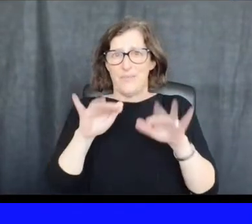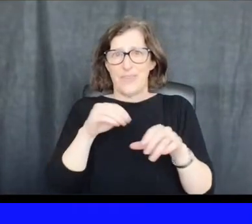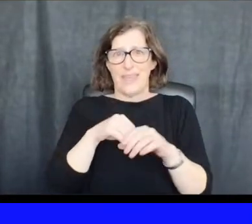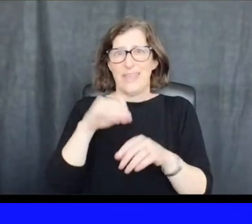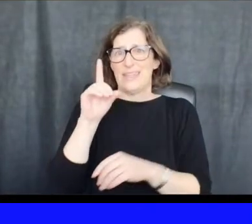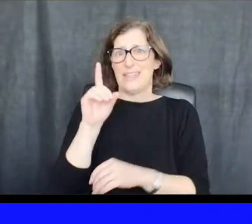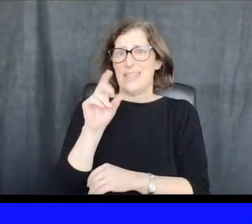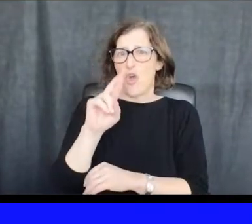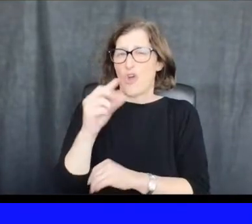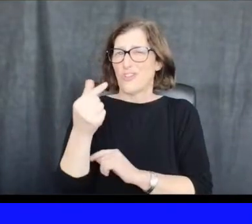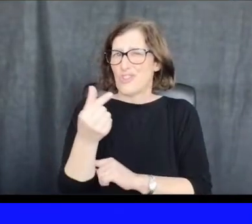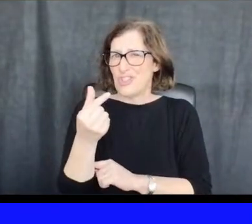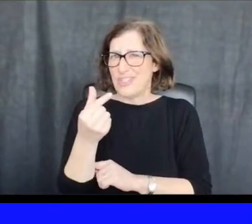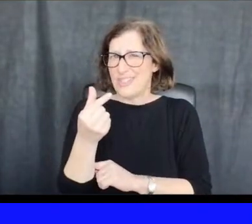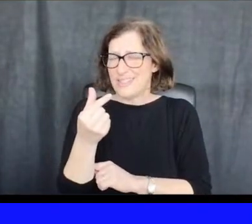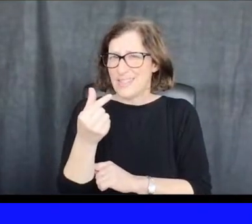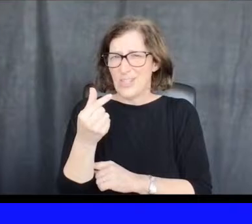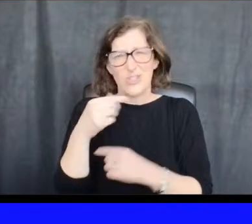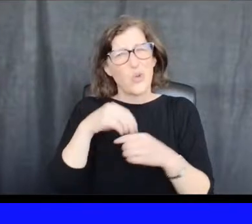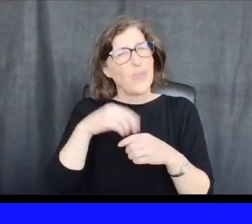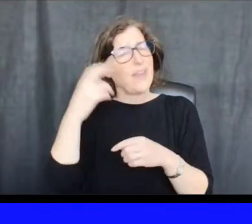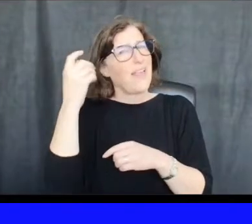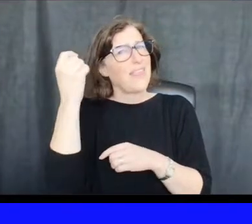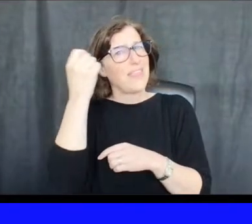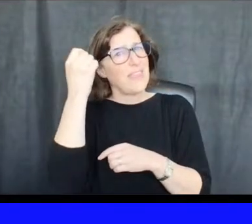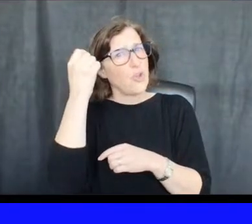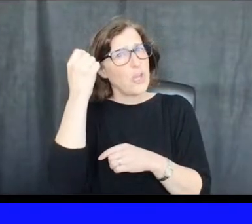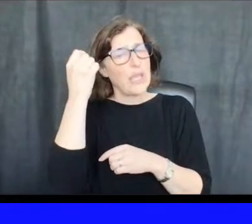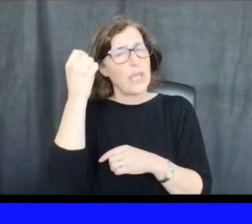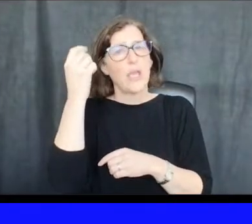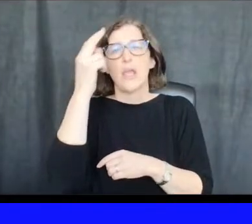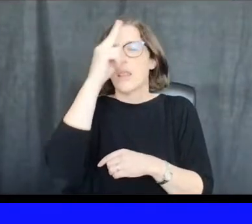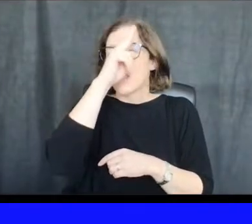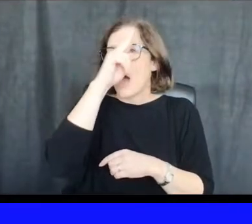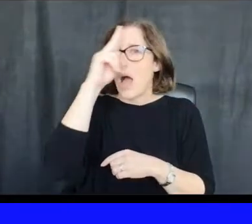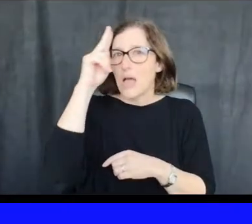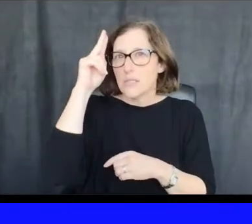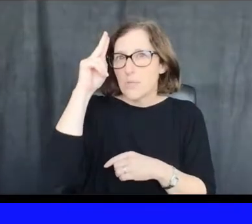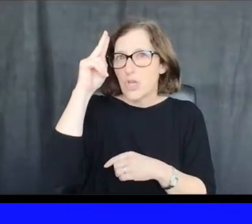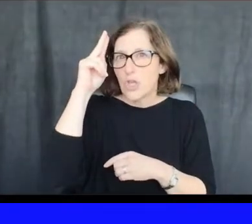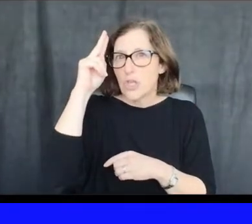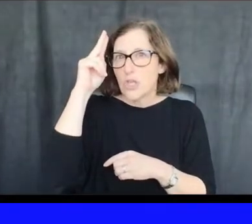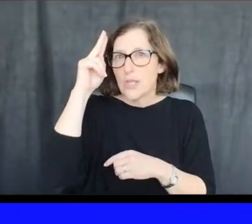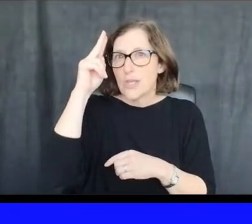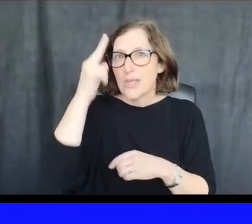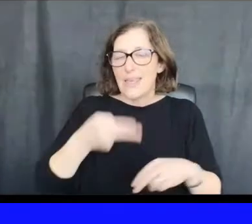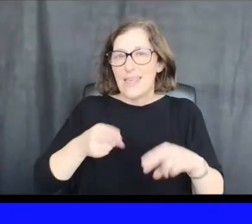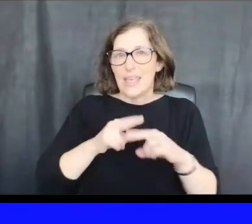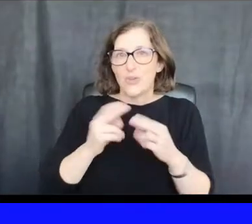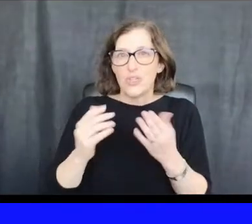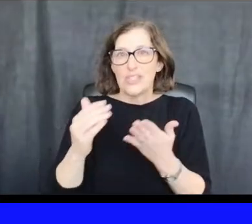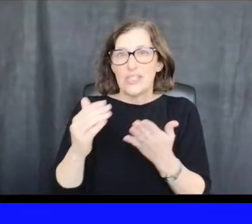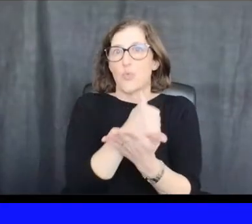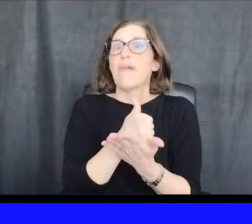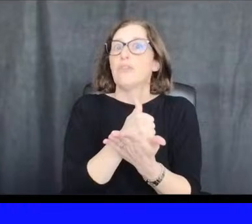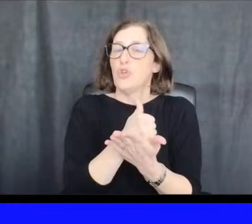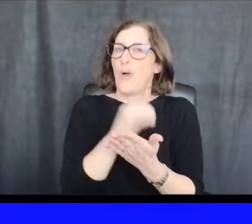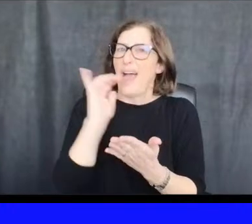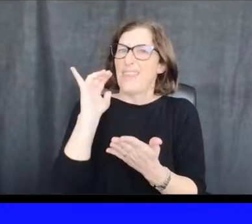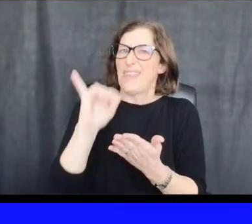of whether we're in the ACO program or not, need to do everything we can to help those high utilizers get healthier, use our system more